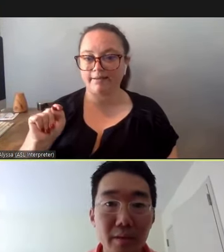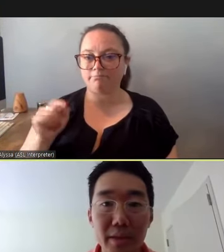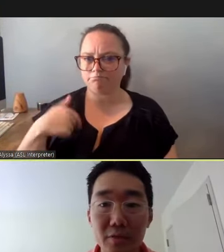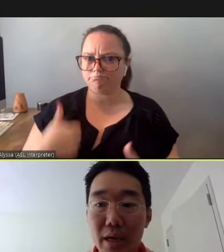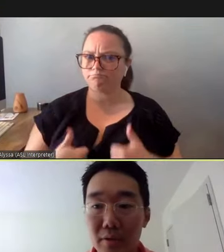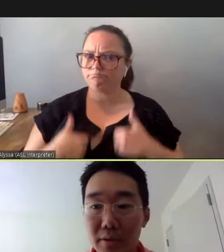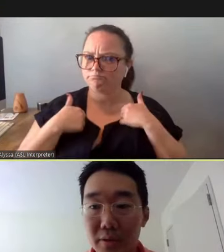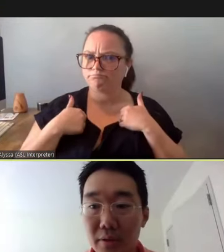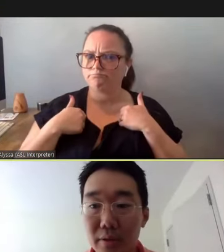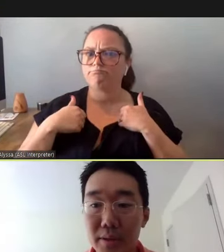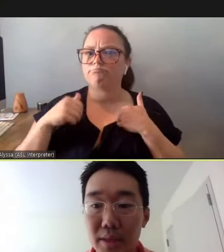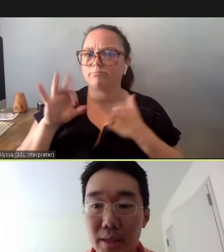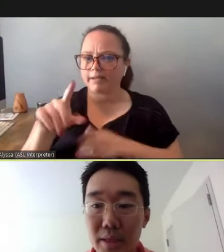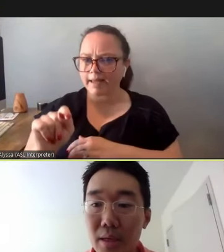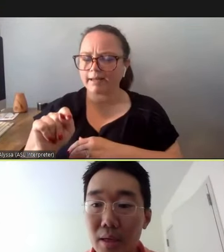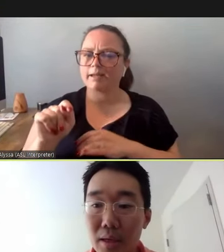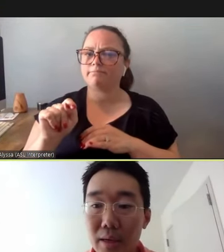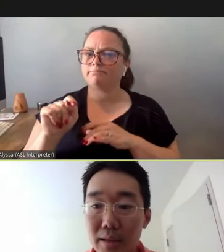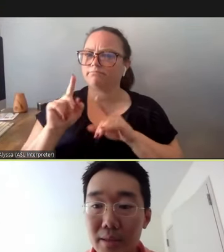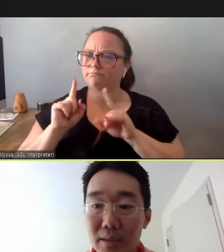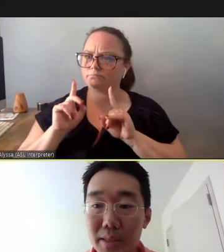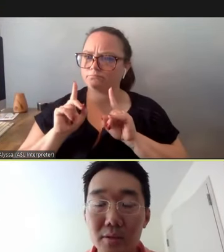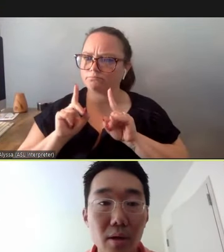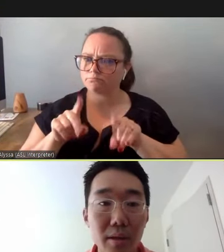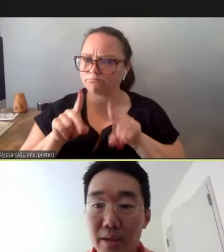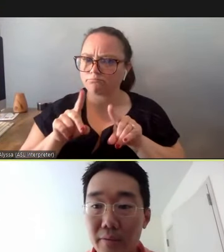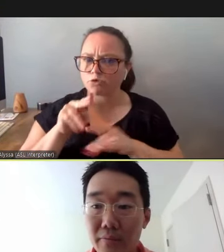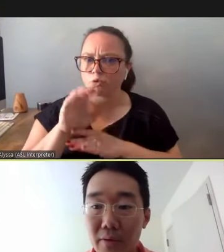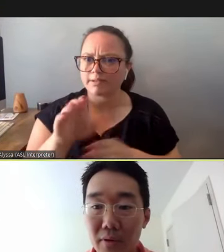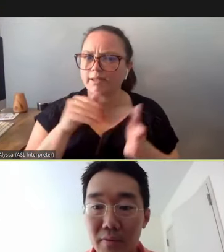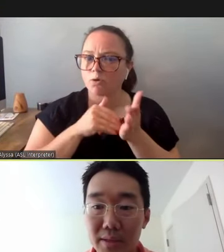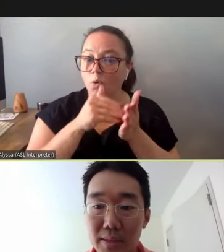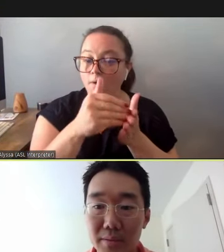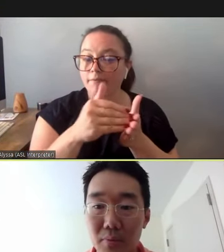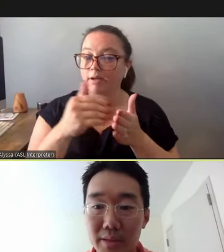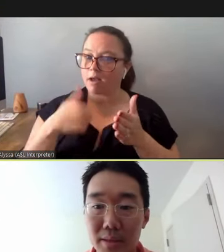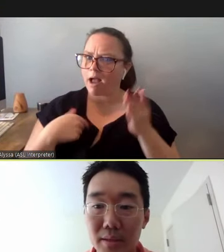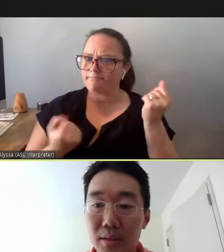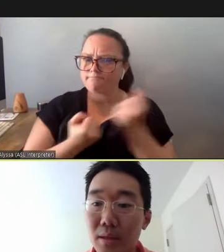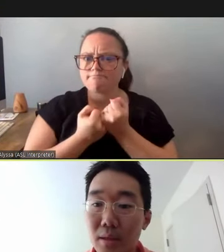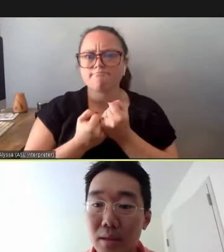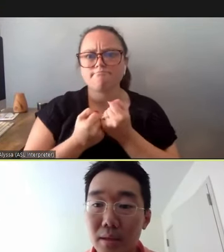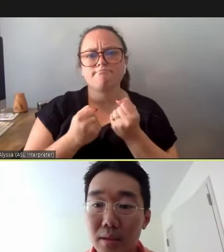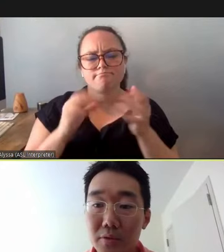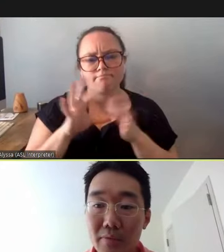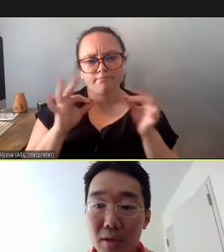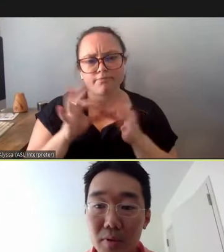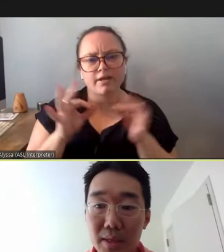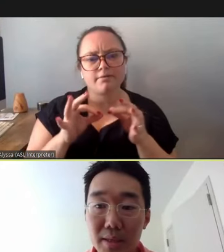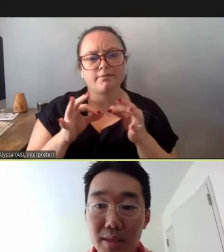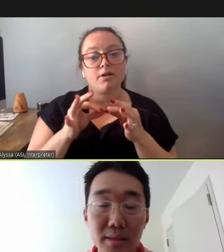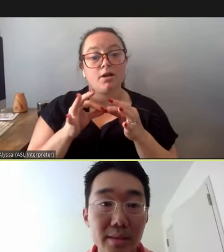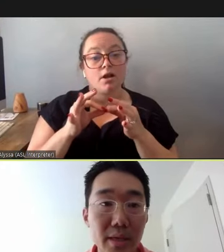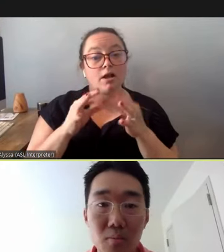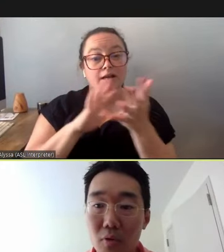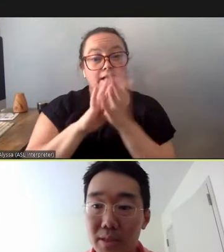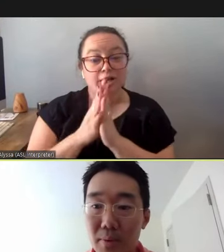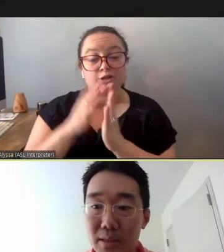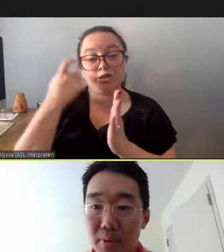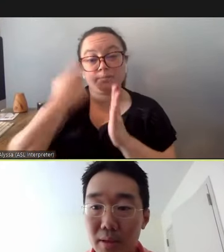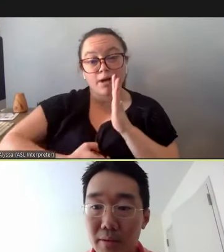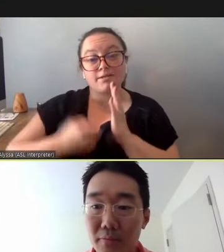who frequently travels to New York City, I'd like to comment strongly in favor of congestion pricing. The driving community needs to take